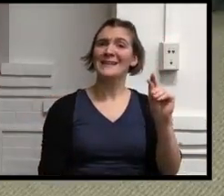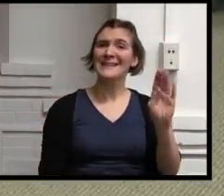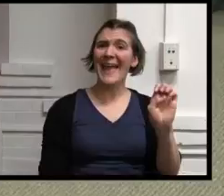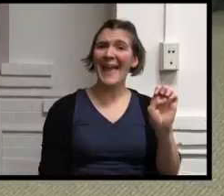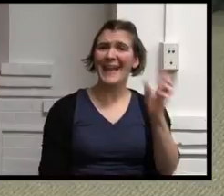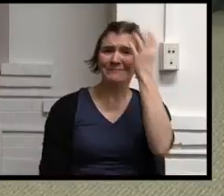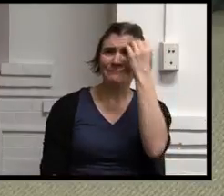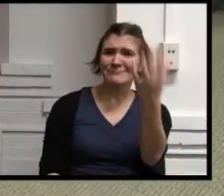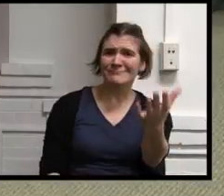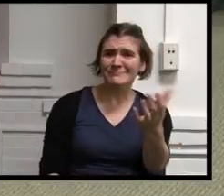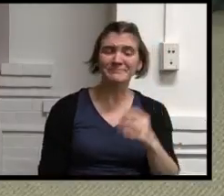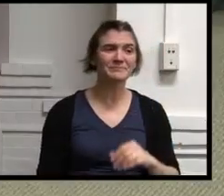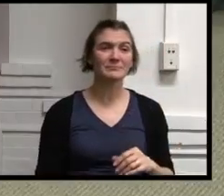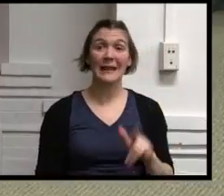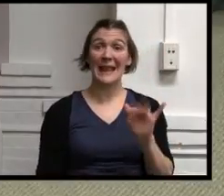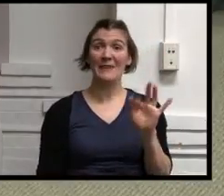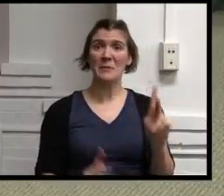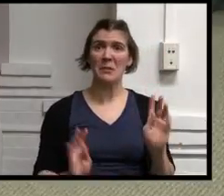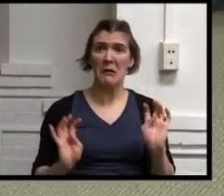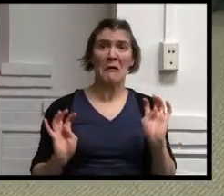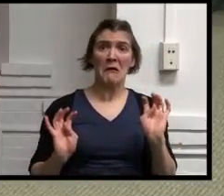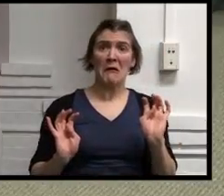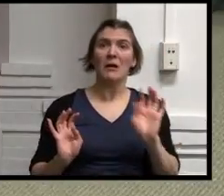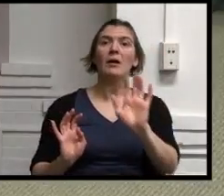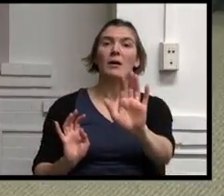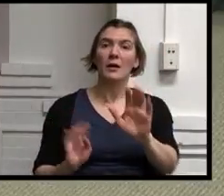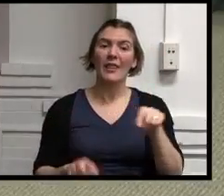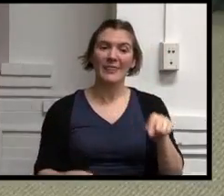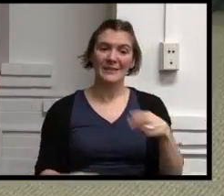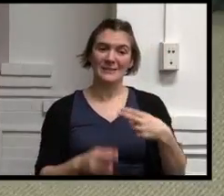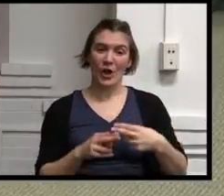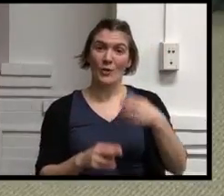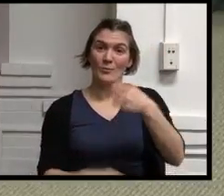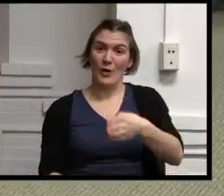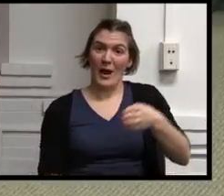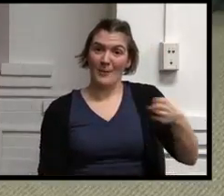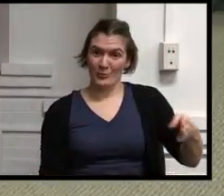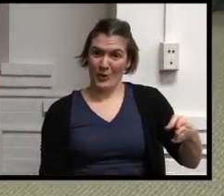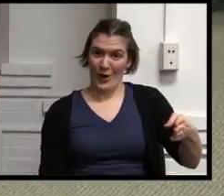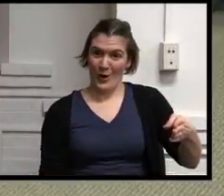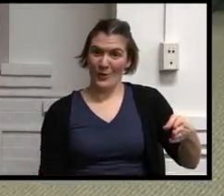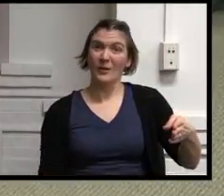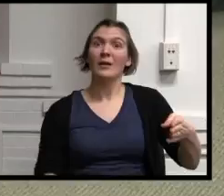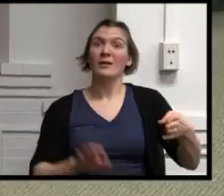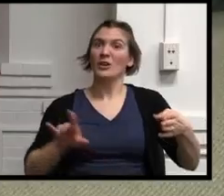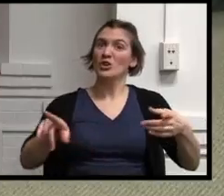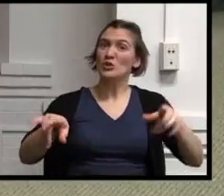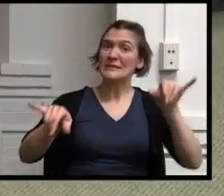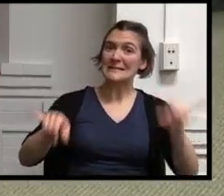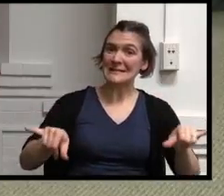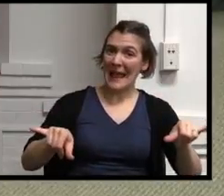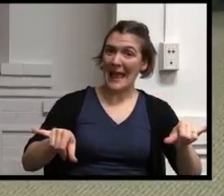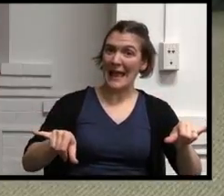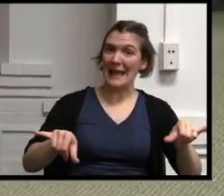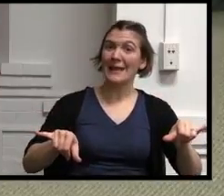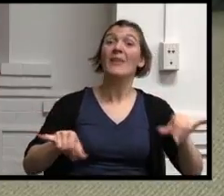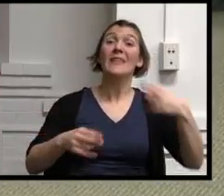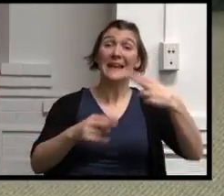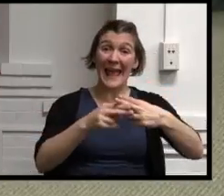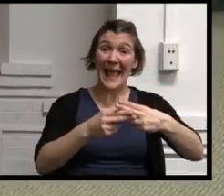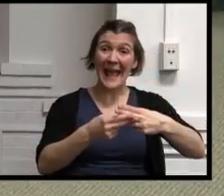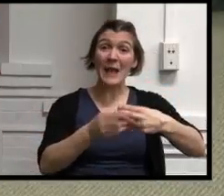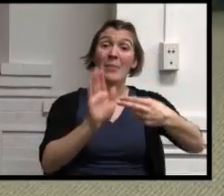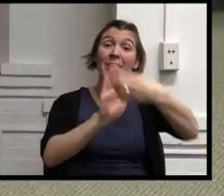thing, sort of to Dick's point, just in case somebody out there, it is, the Brattleboro name is remaining On the on the can. can,